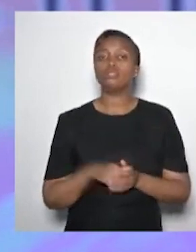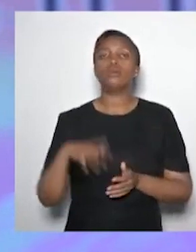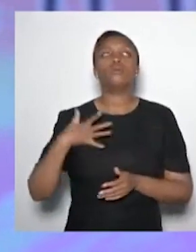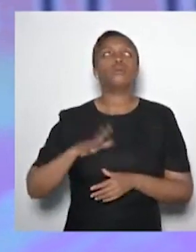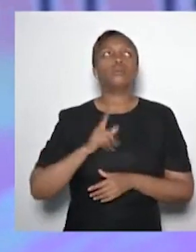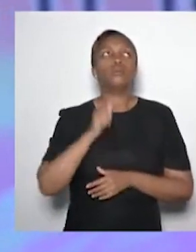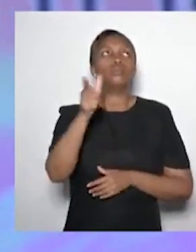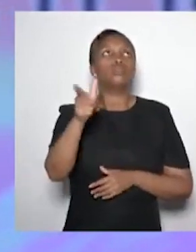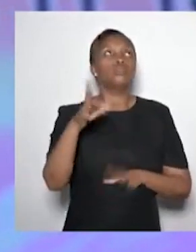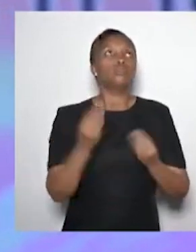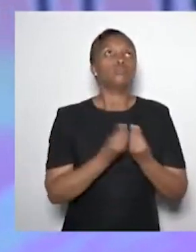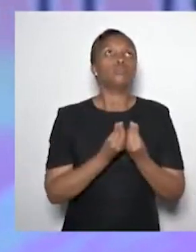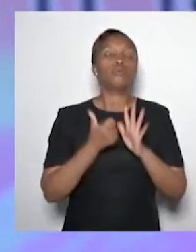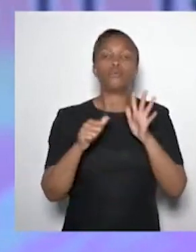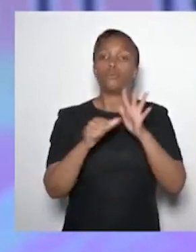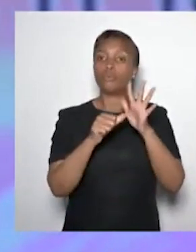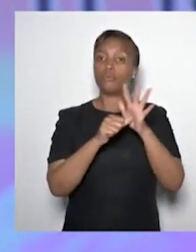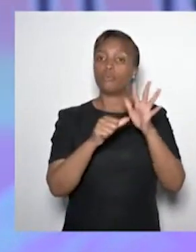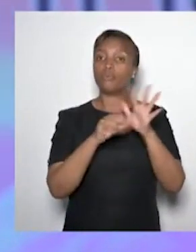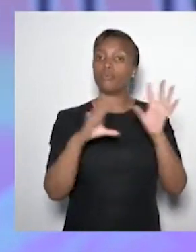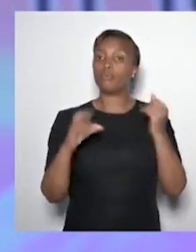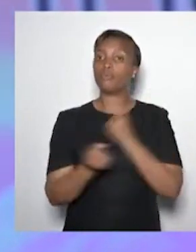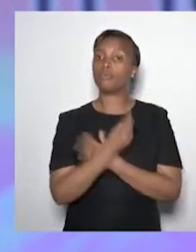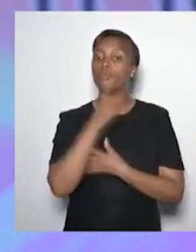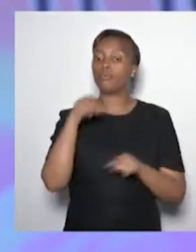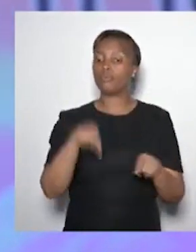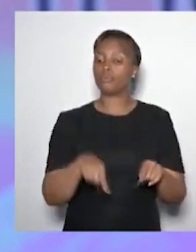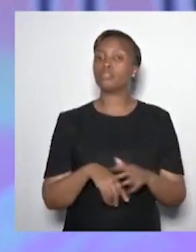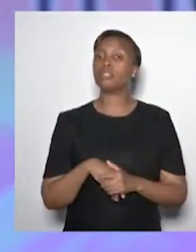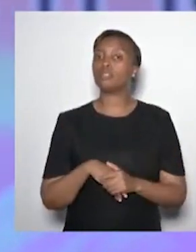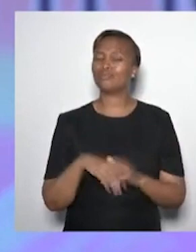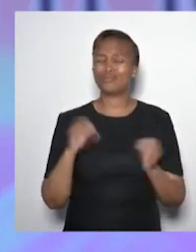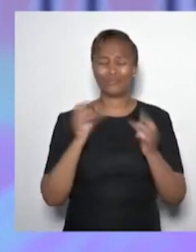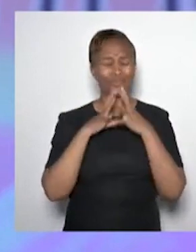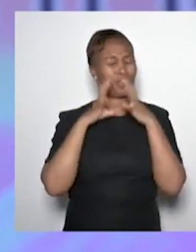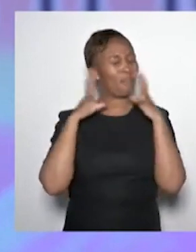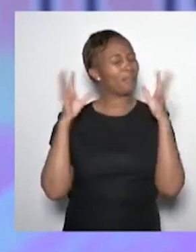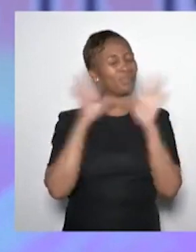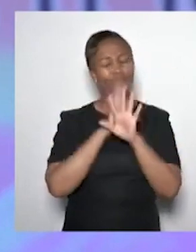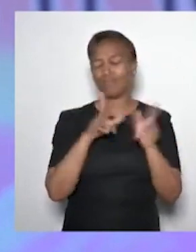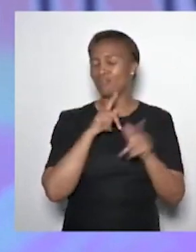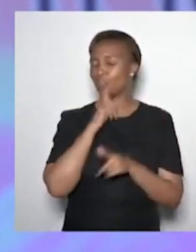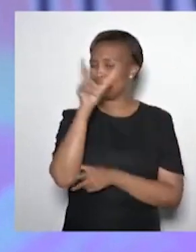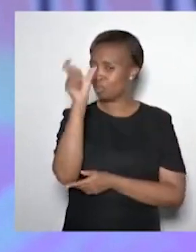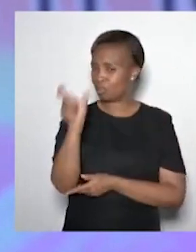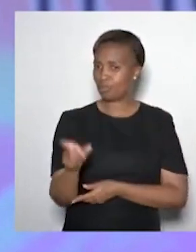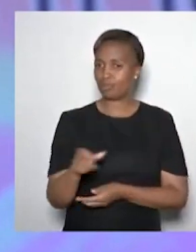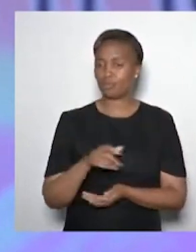you something that was very significant that happened today. It was huge. I haven't told anybody.